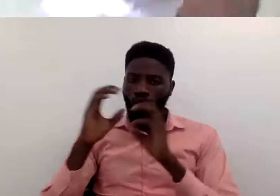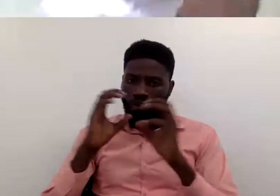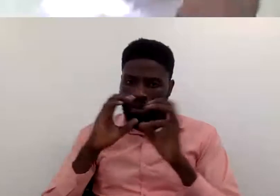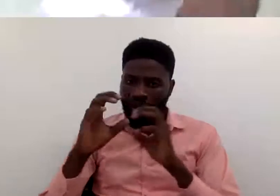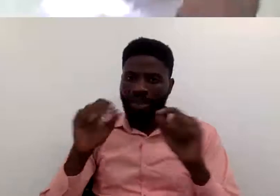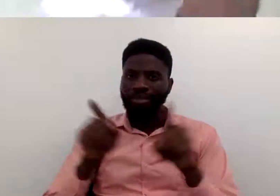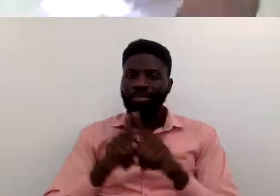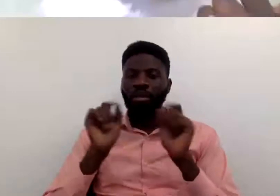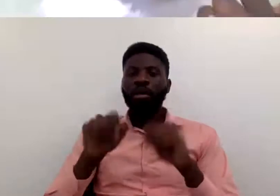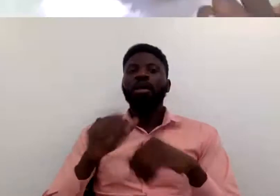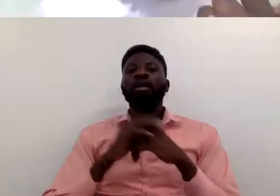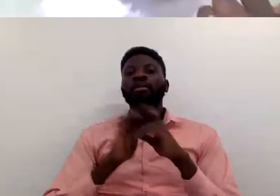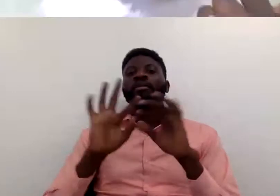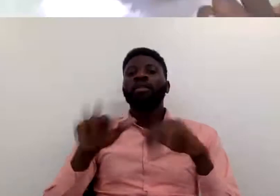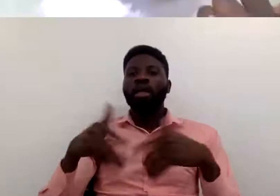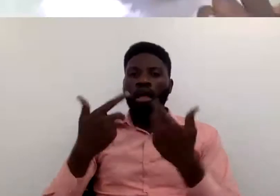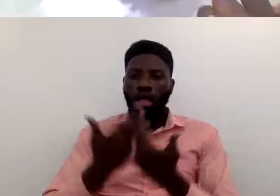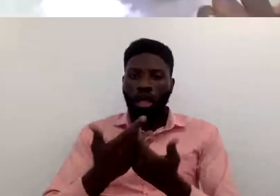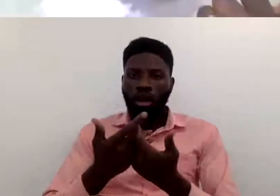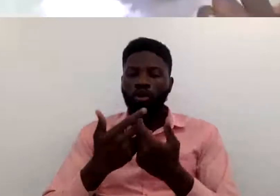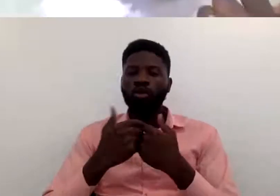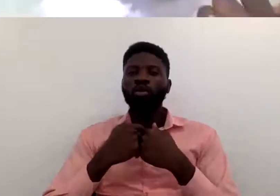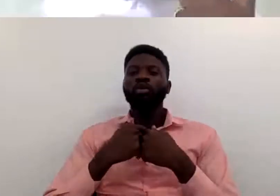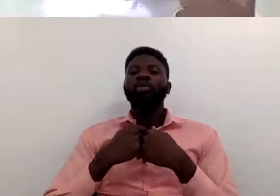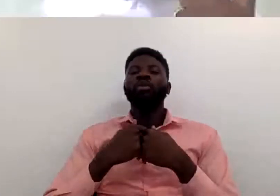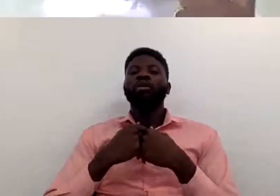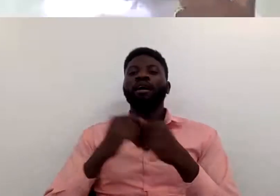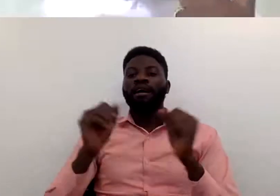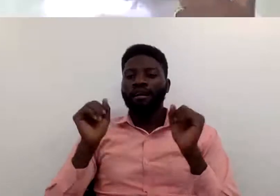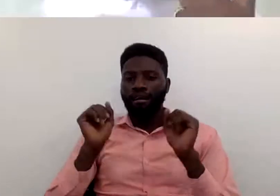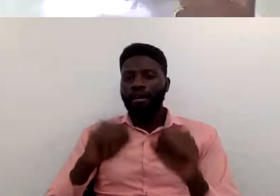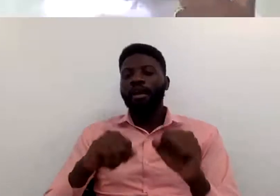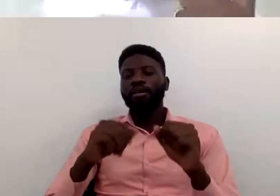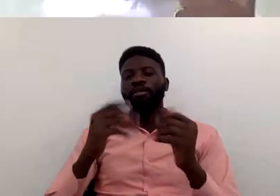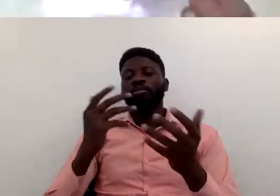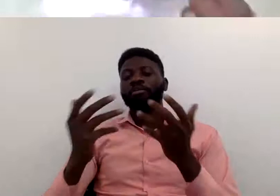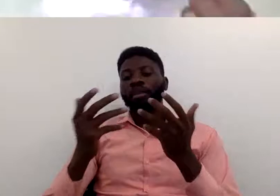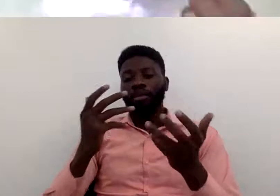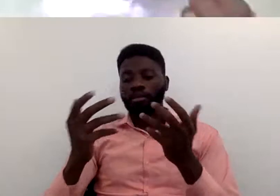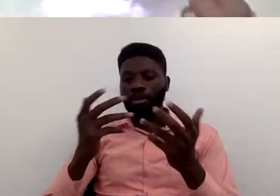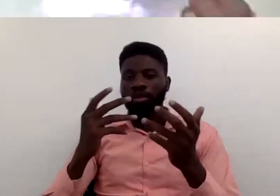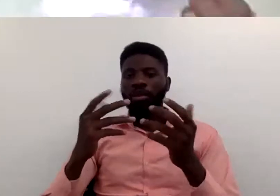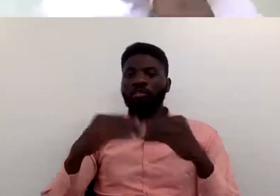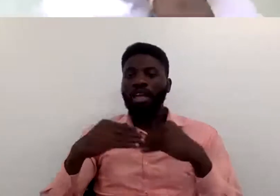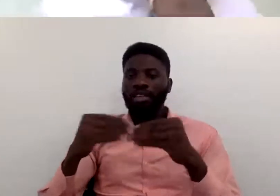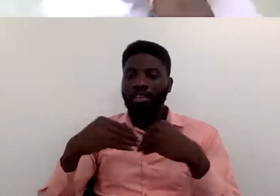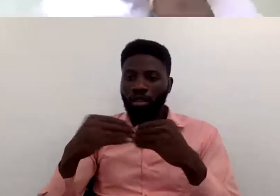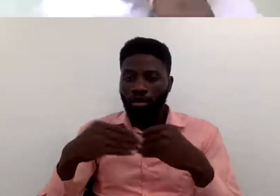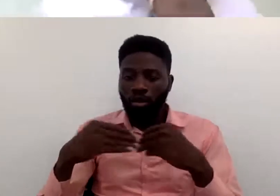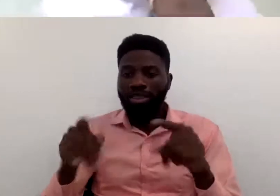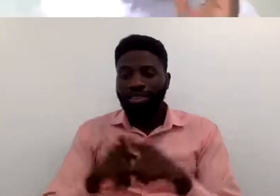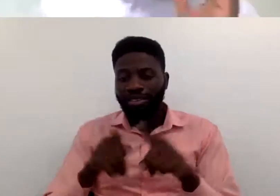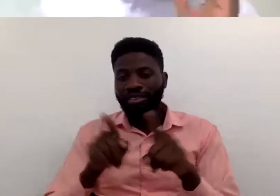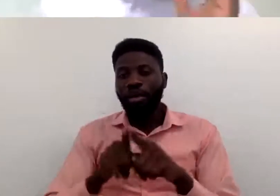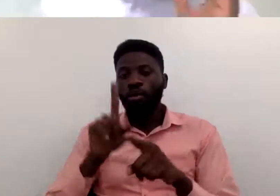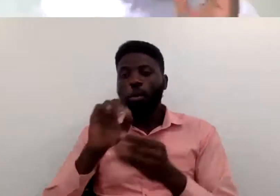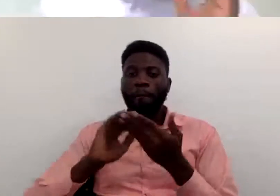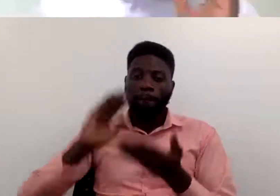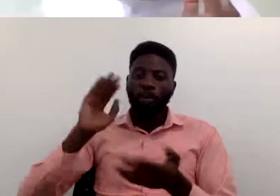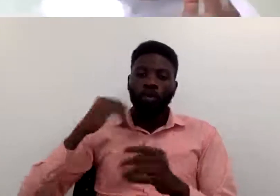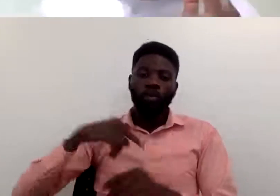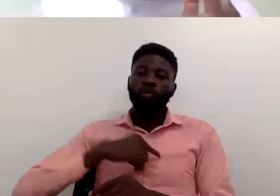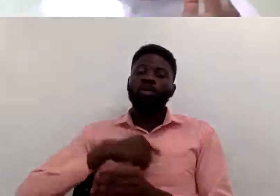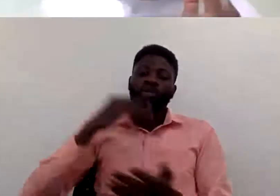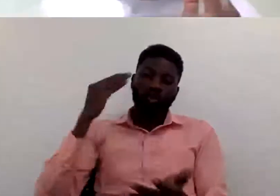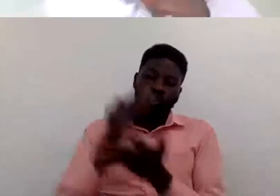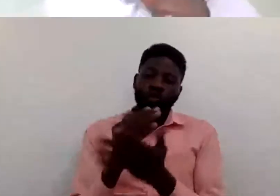well, how to be agile enough. And the one more that has really crept in now that we really have